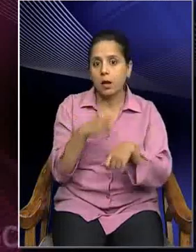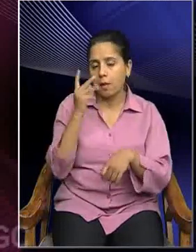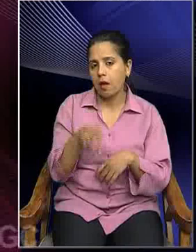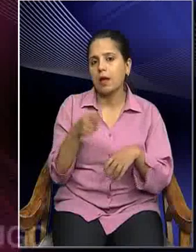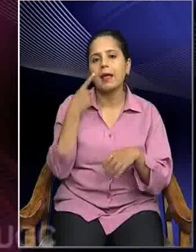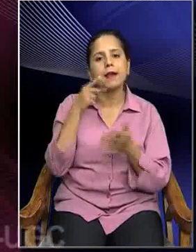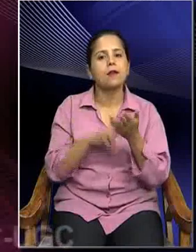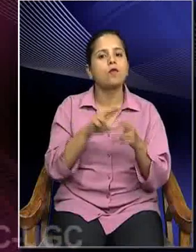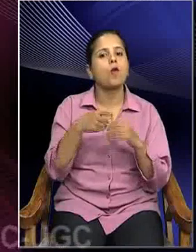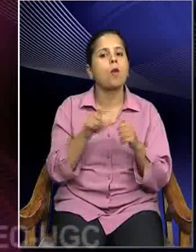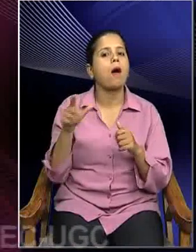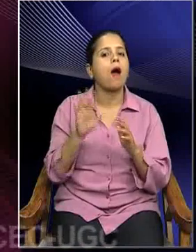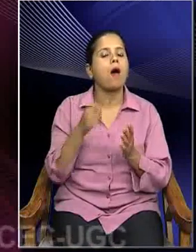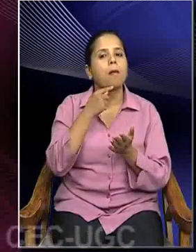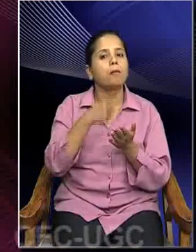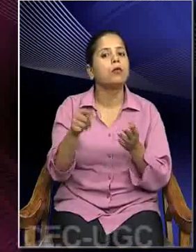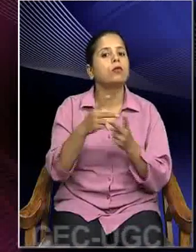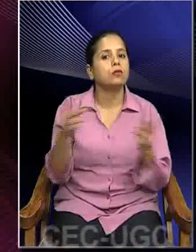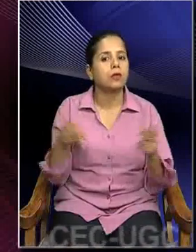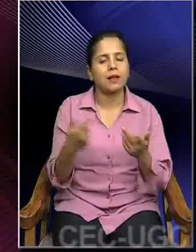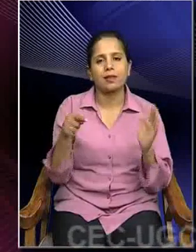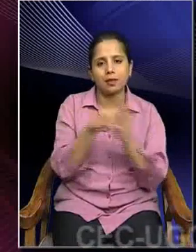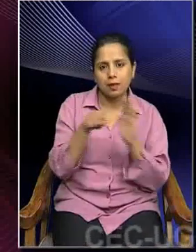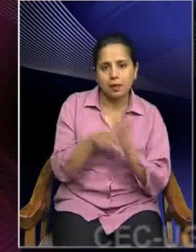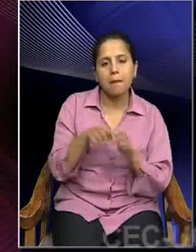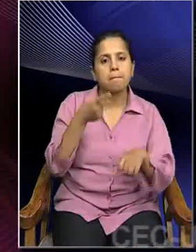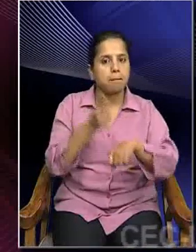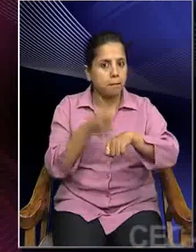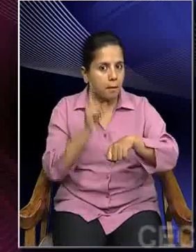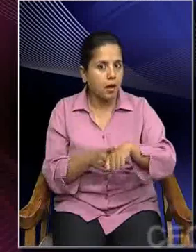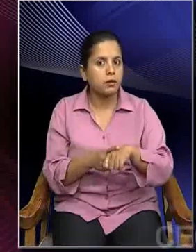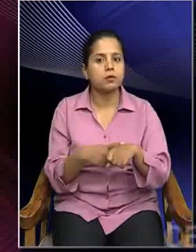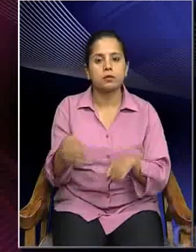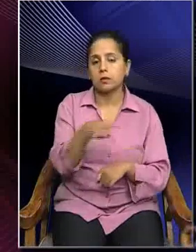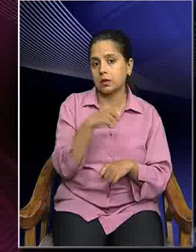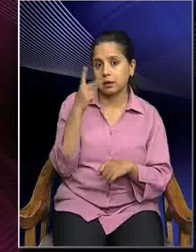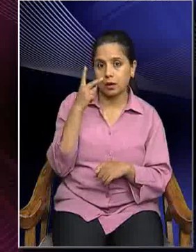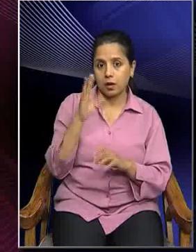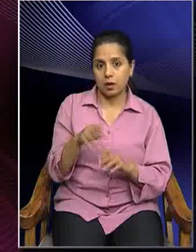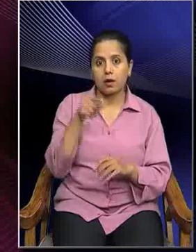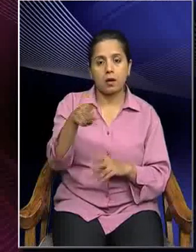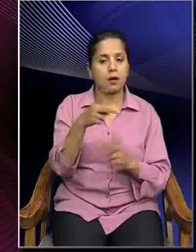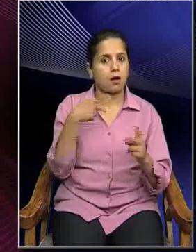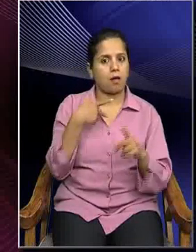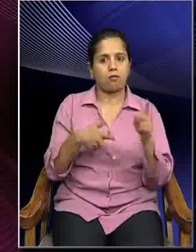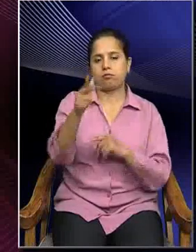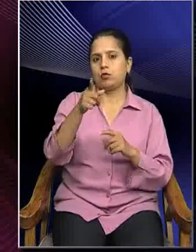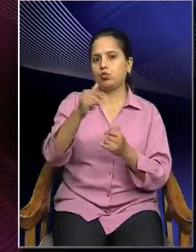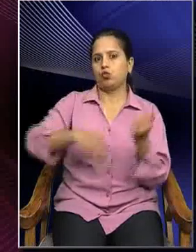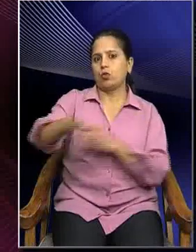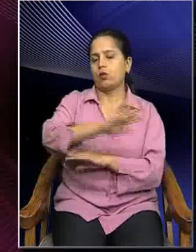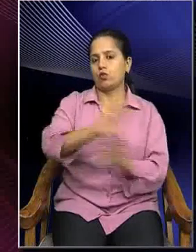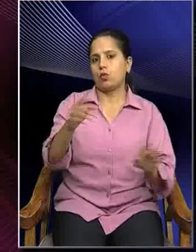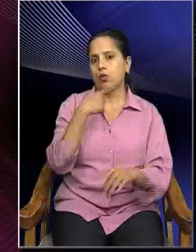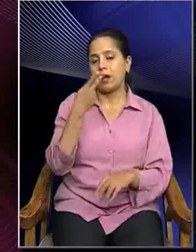informal sanctions, negative punishment which could kind of cut you from the society. So